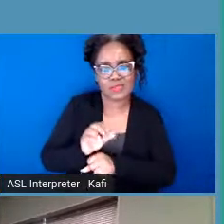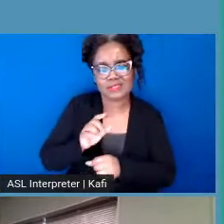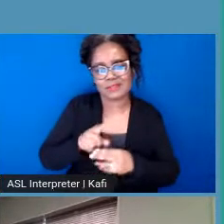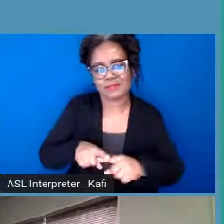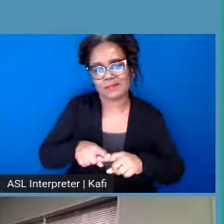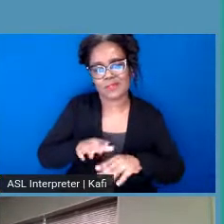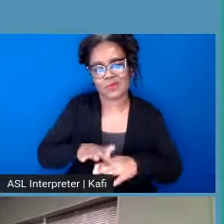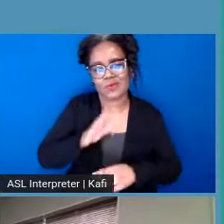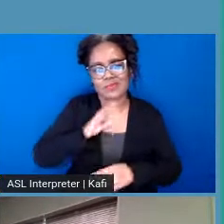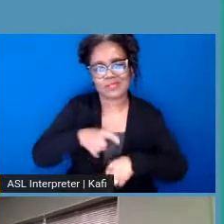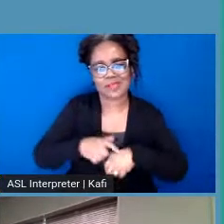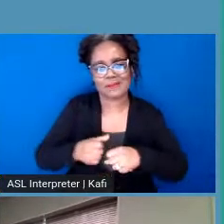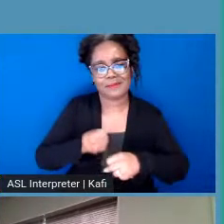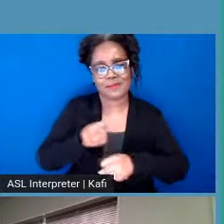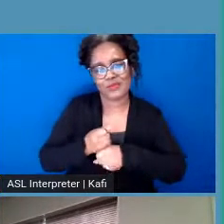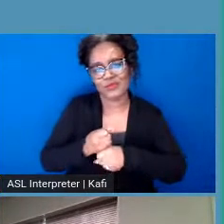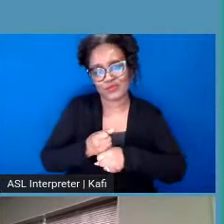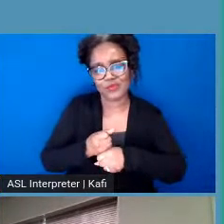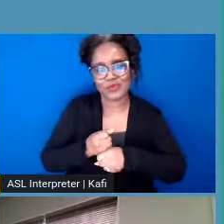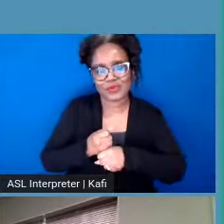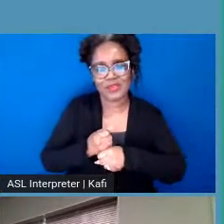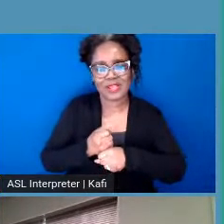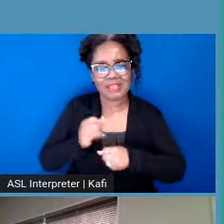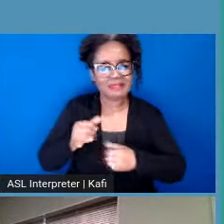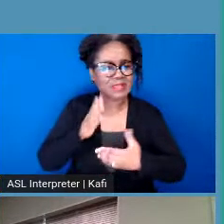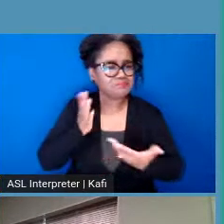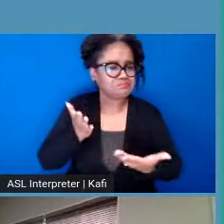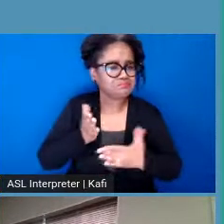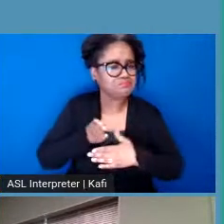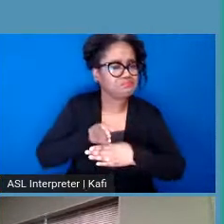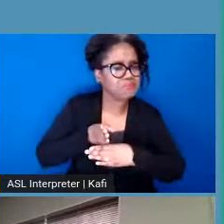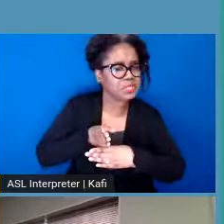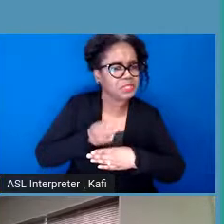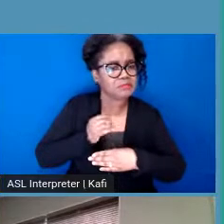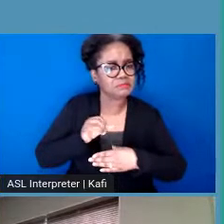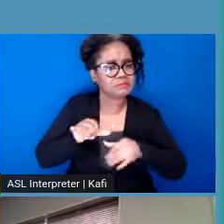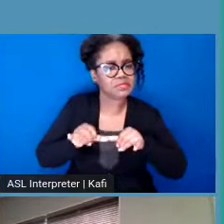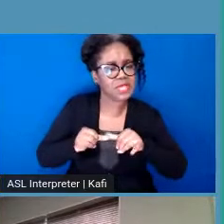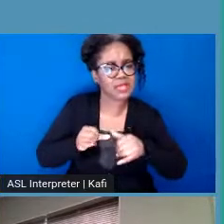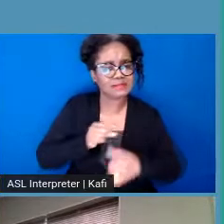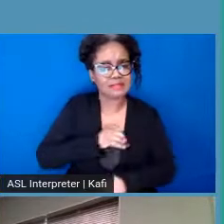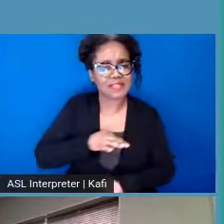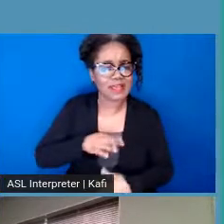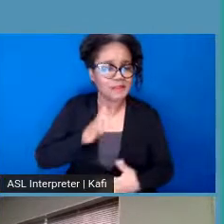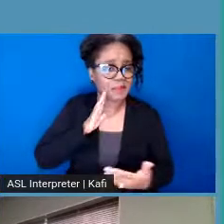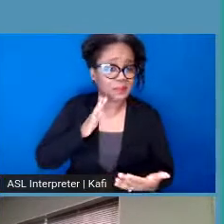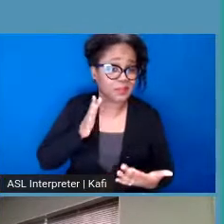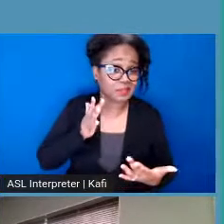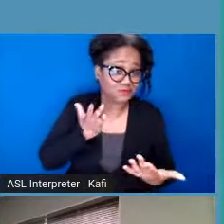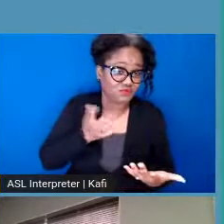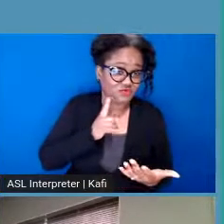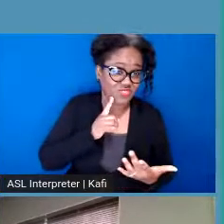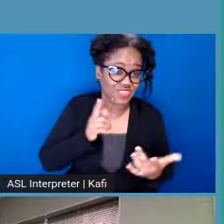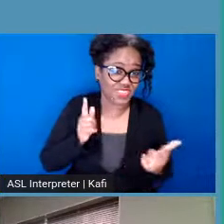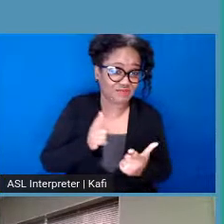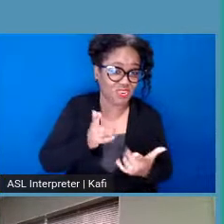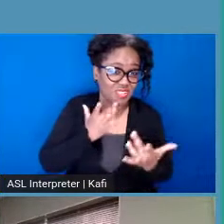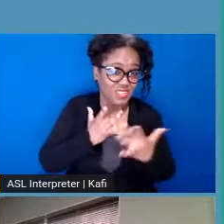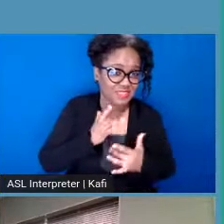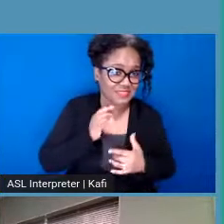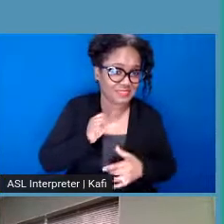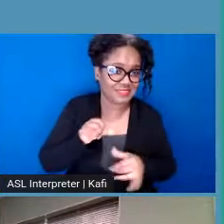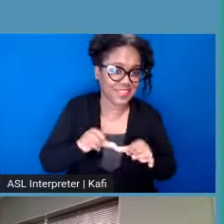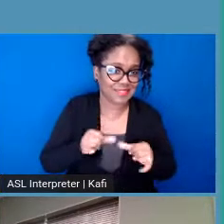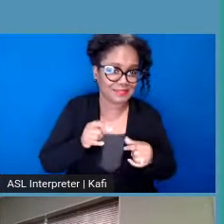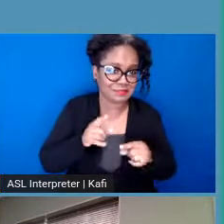which is relatively medium-sized staff, maybe, depending on where you are, small staff. The collections department consists